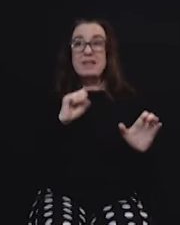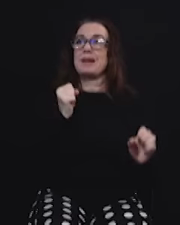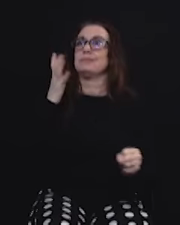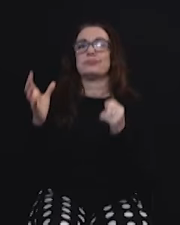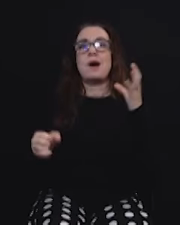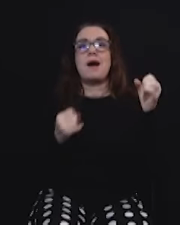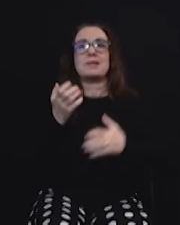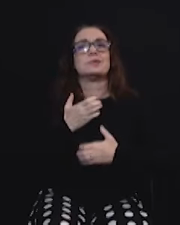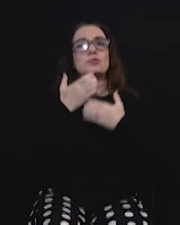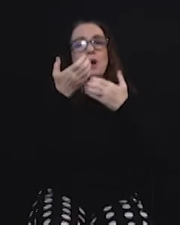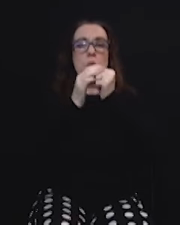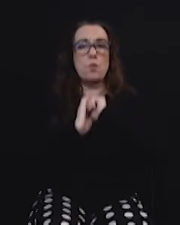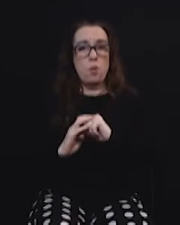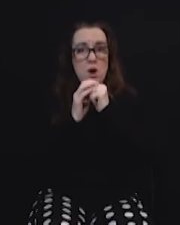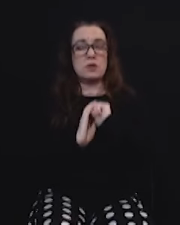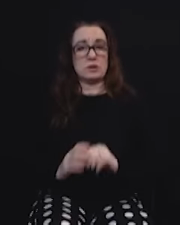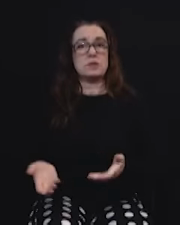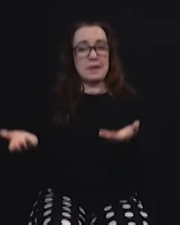that we have the ability to worship you.